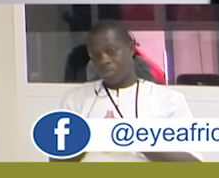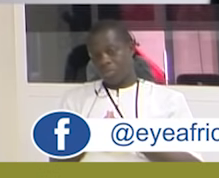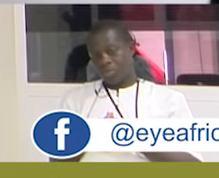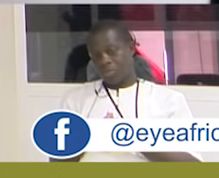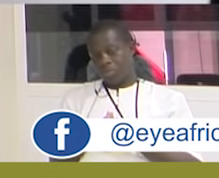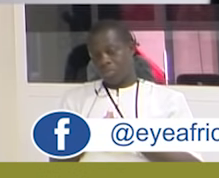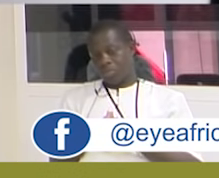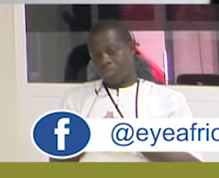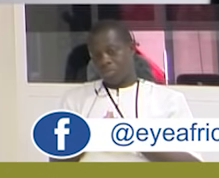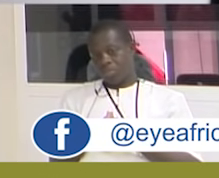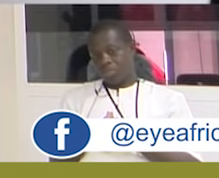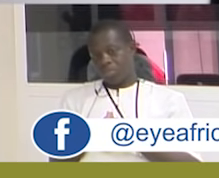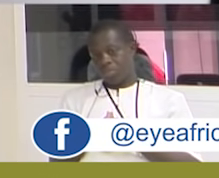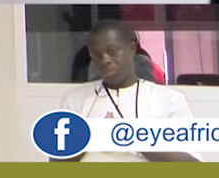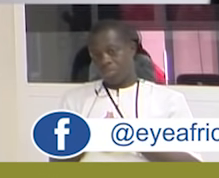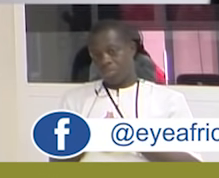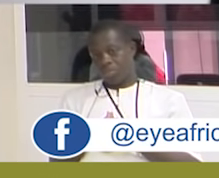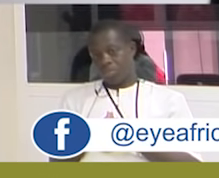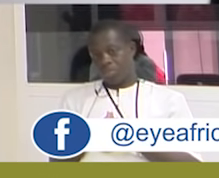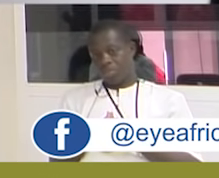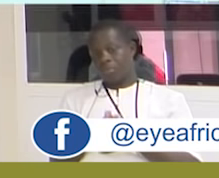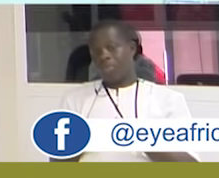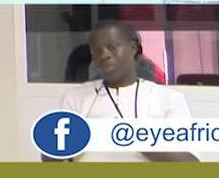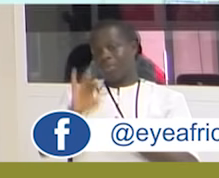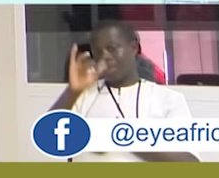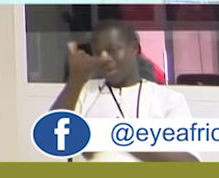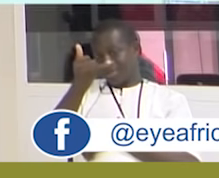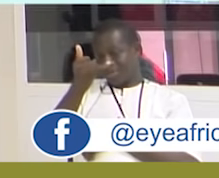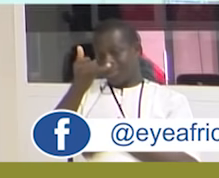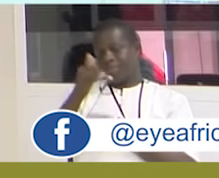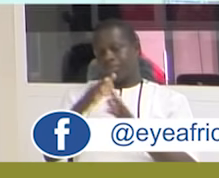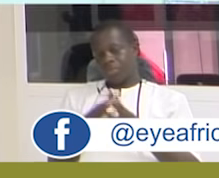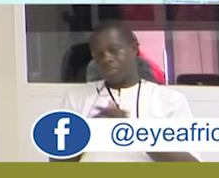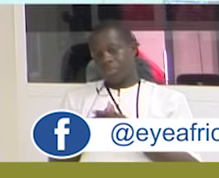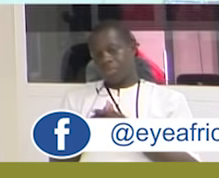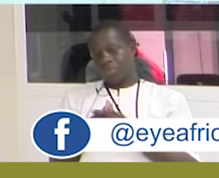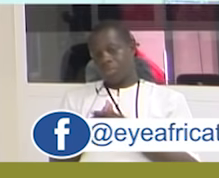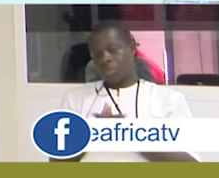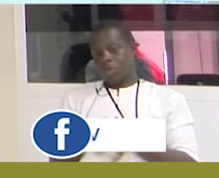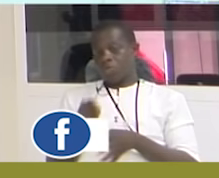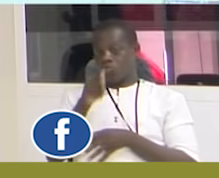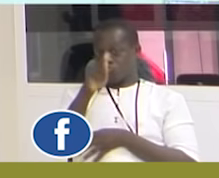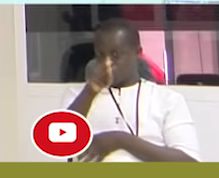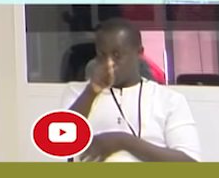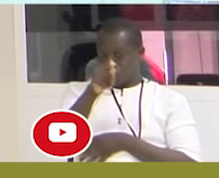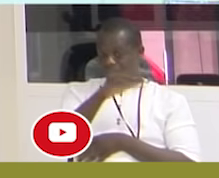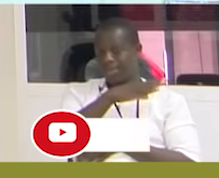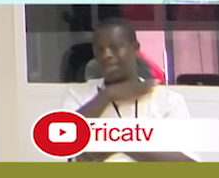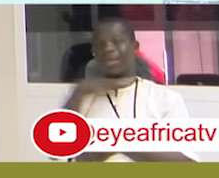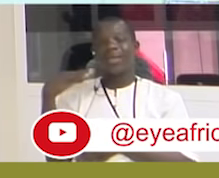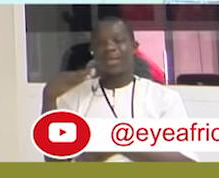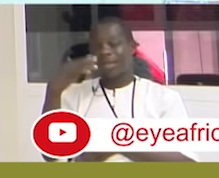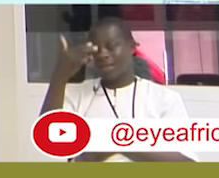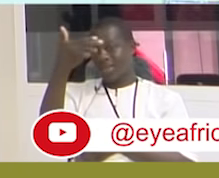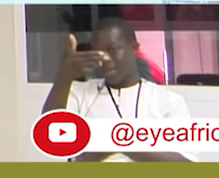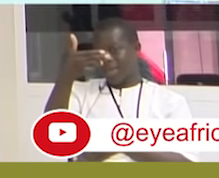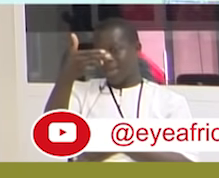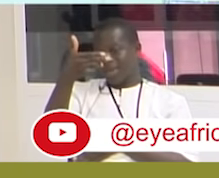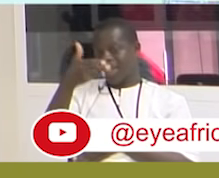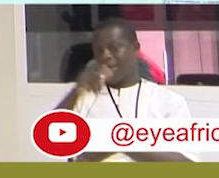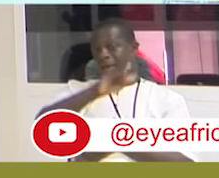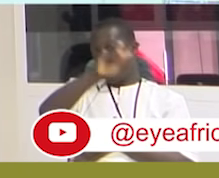ñu tichatu len dal. Wow. Yes. You killed 9 inmates from the